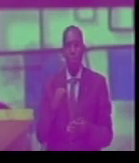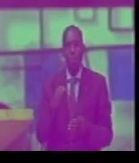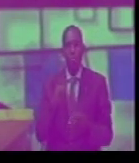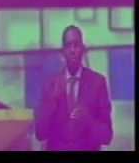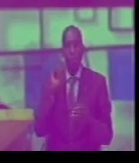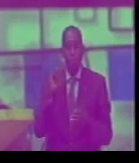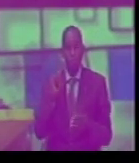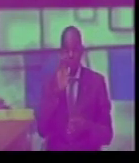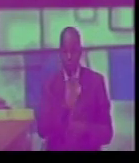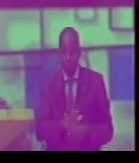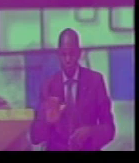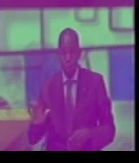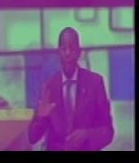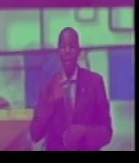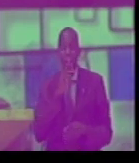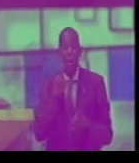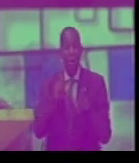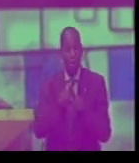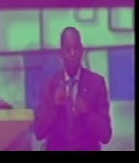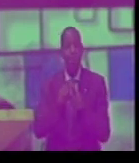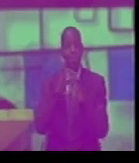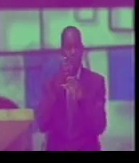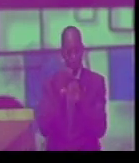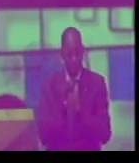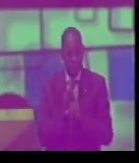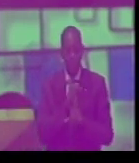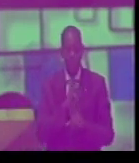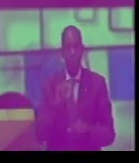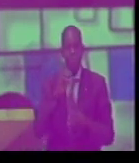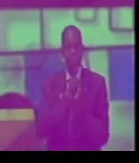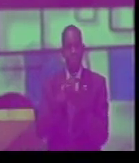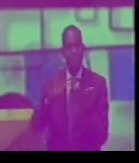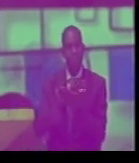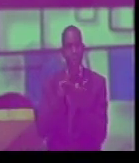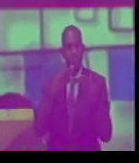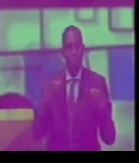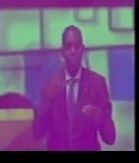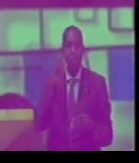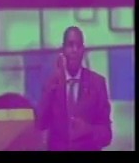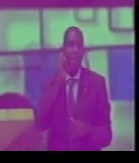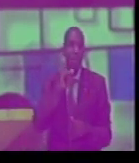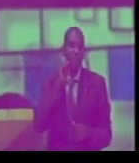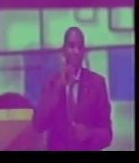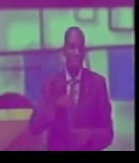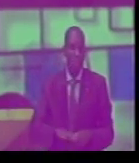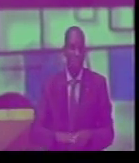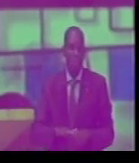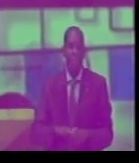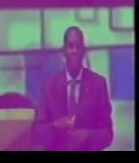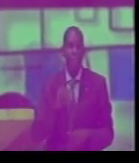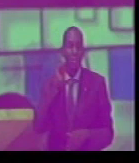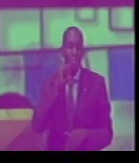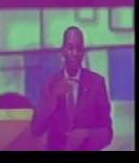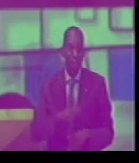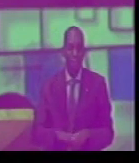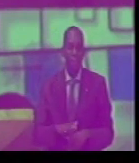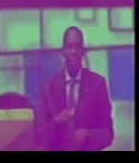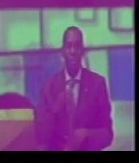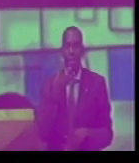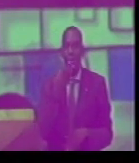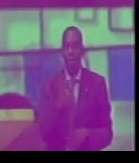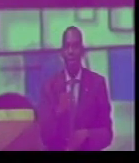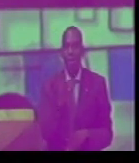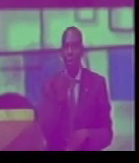of these other ones on social media. Children are receiving divine solution. A girl of 11 years old